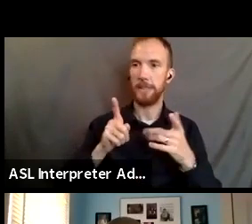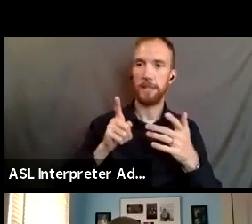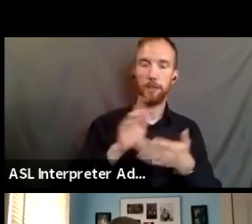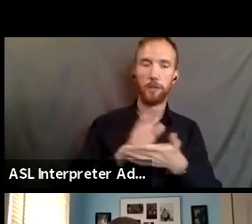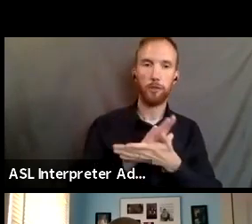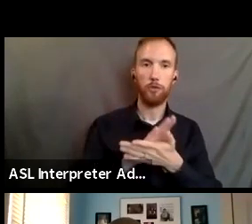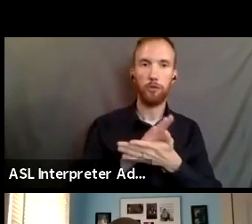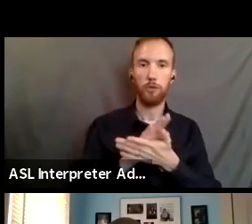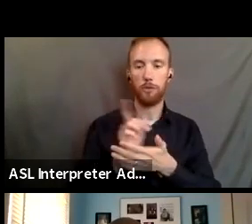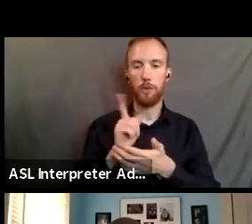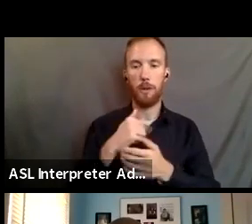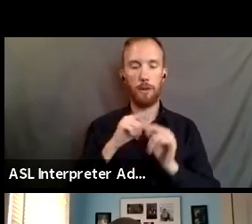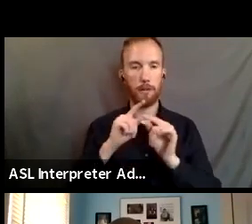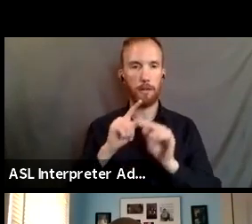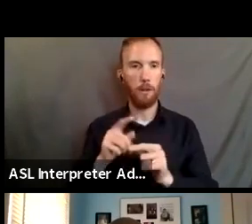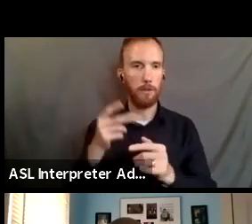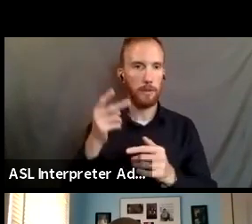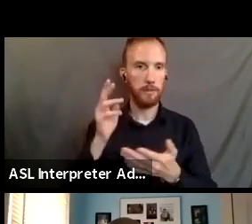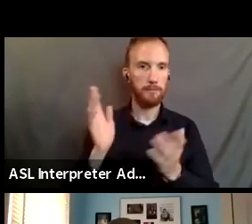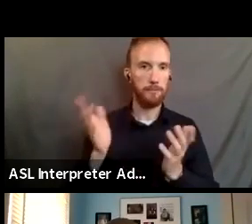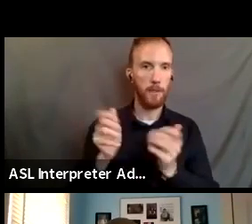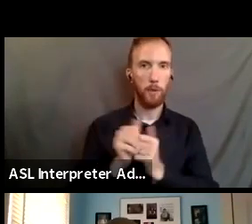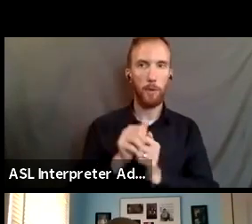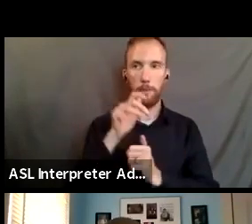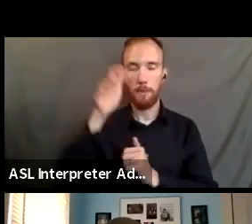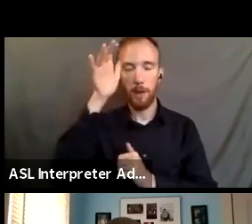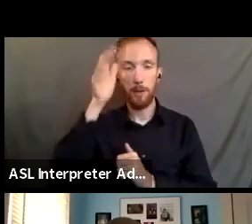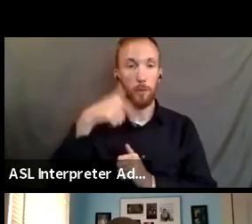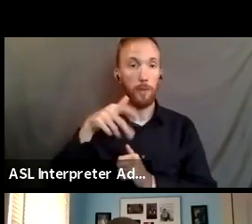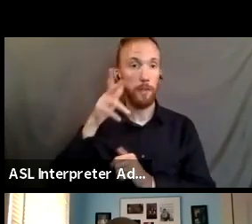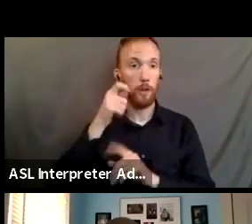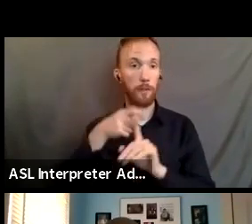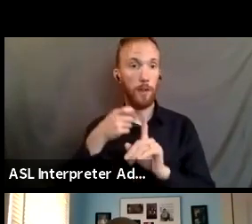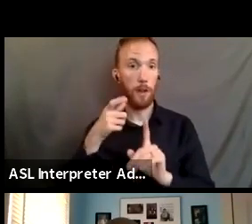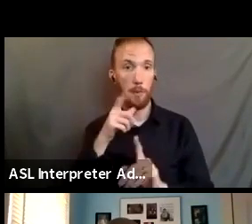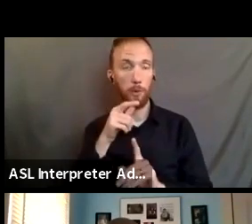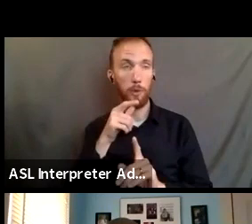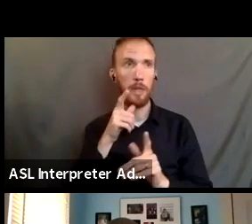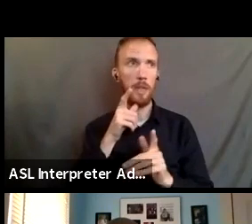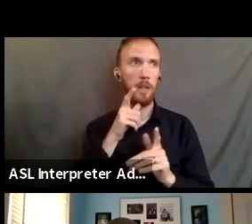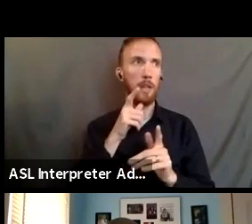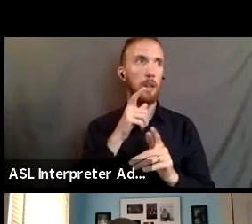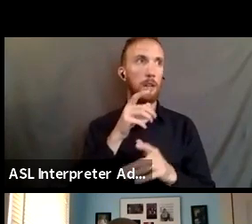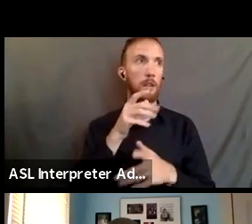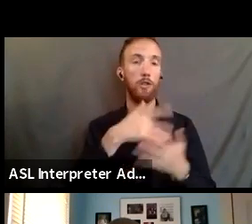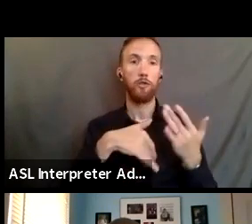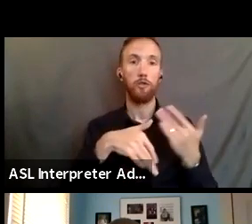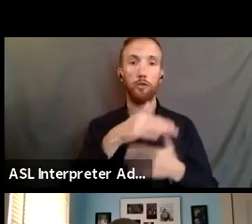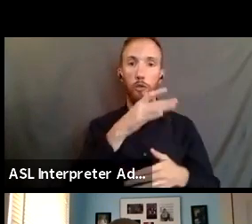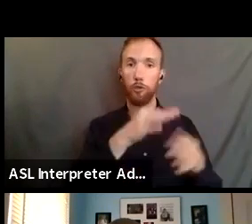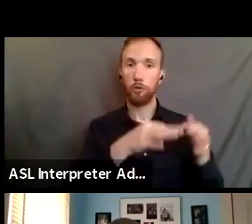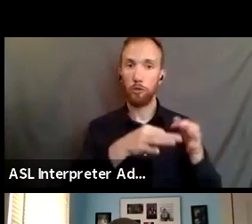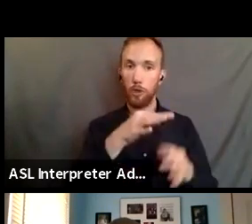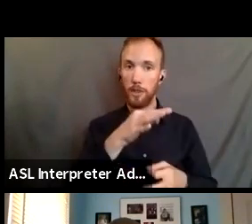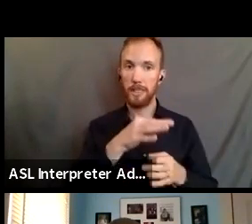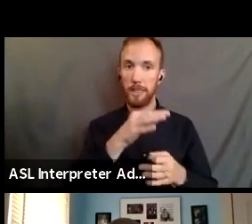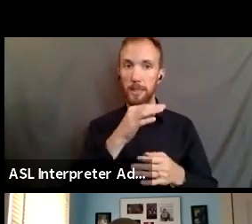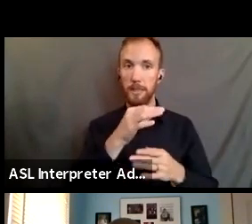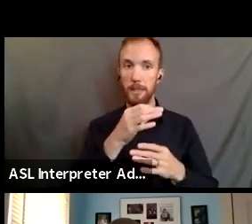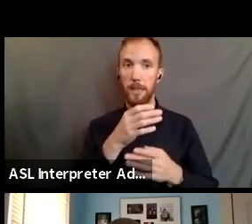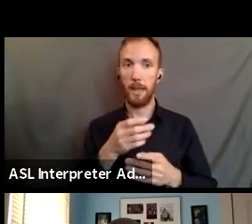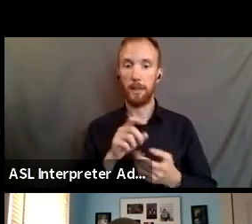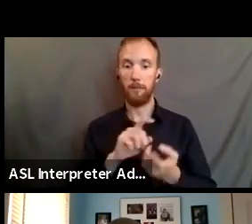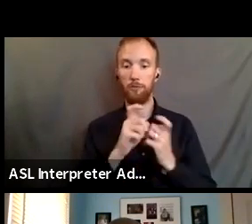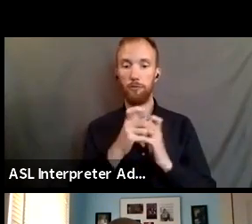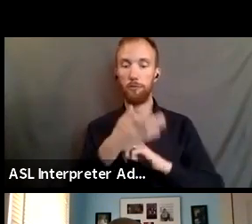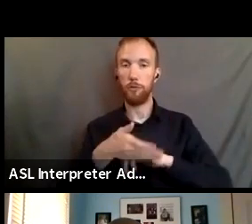this month we heard from a social justice and restorative justice educator who talked about how he was brought